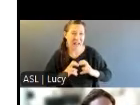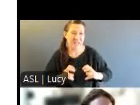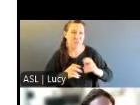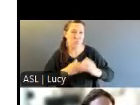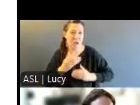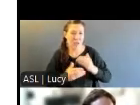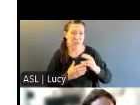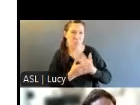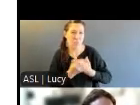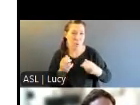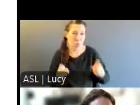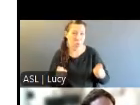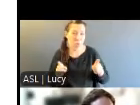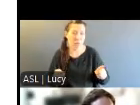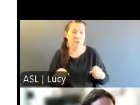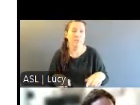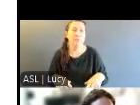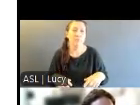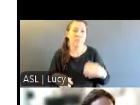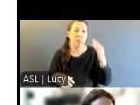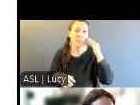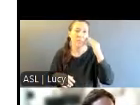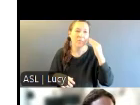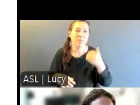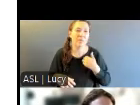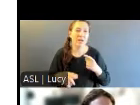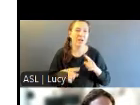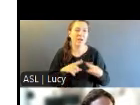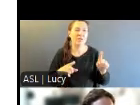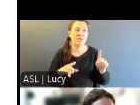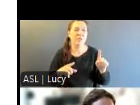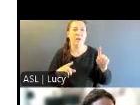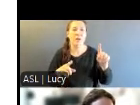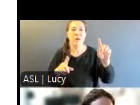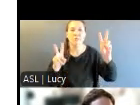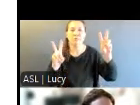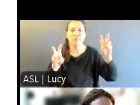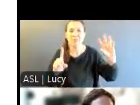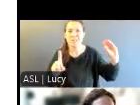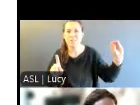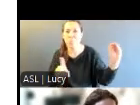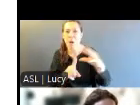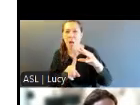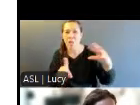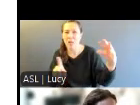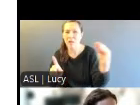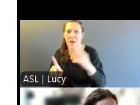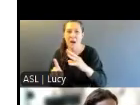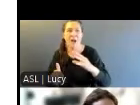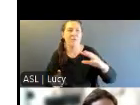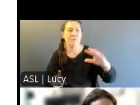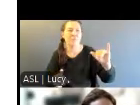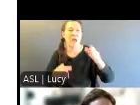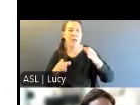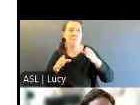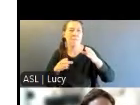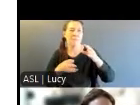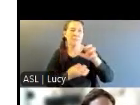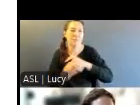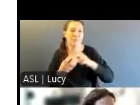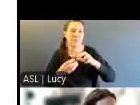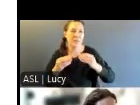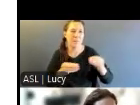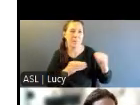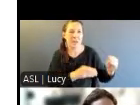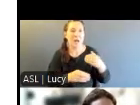a series of mixed methods spotlights. These spotlights bring together the CHEI quantitative data, the survey data,